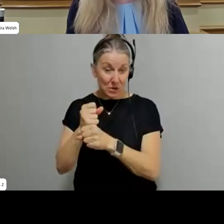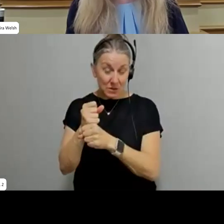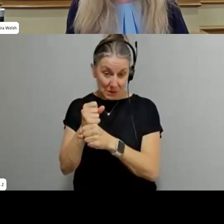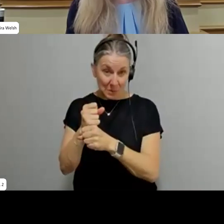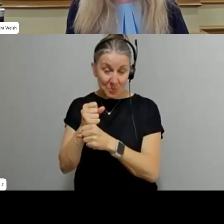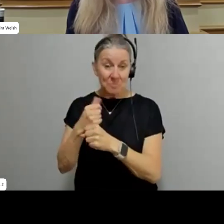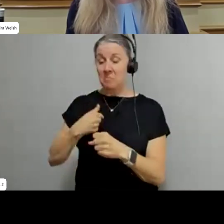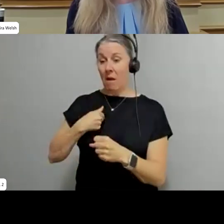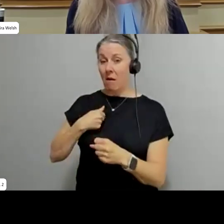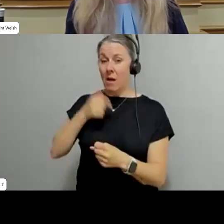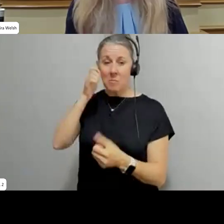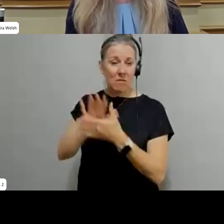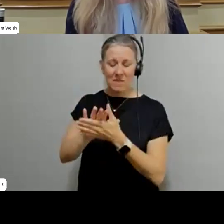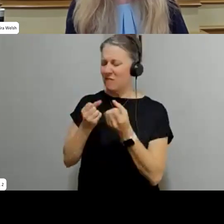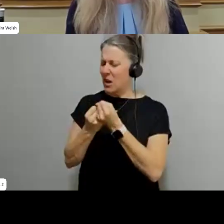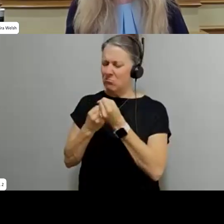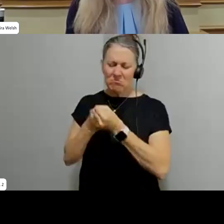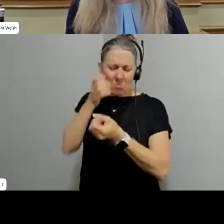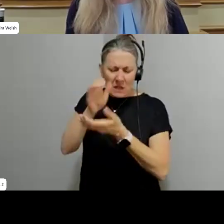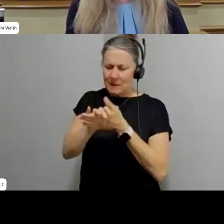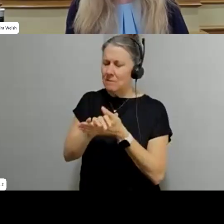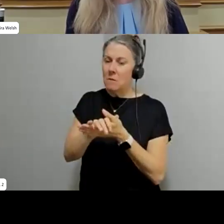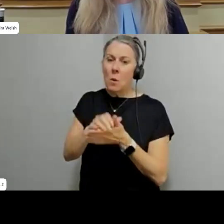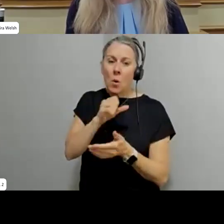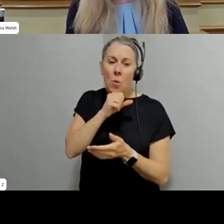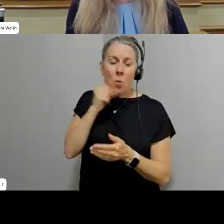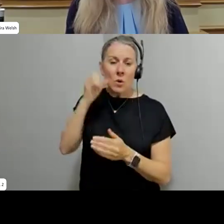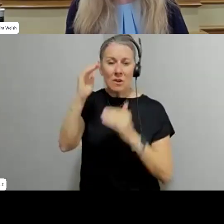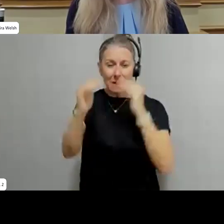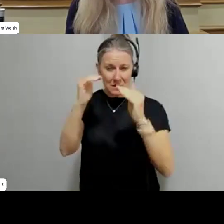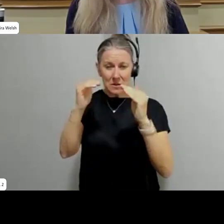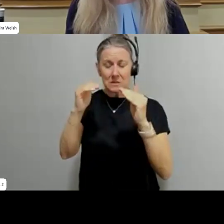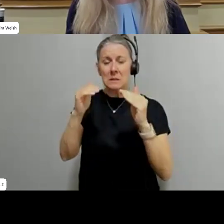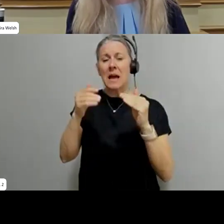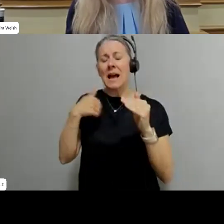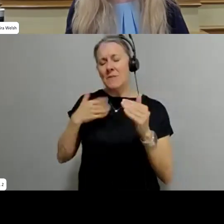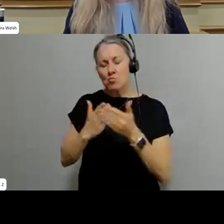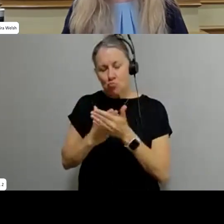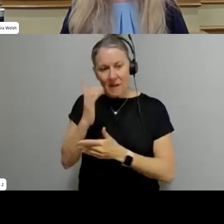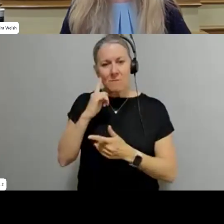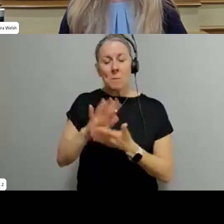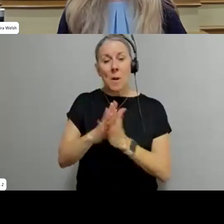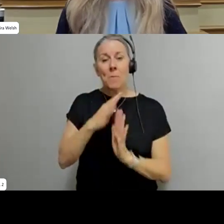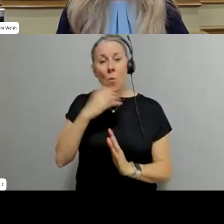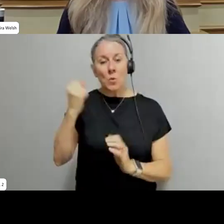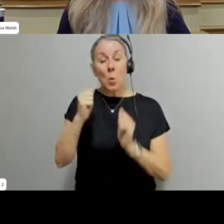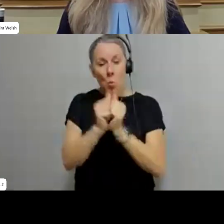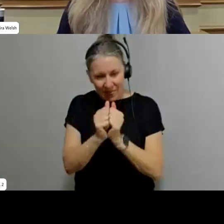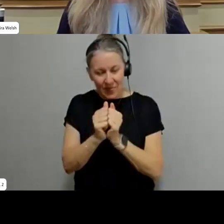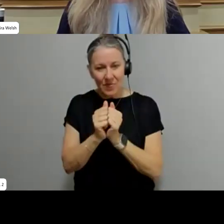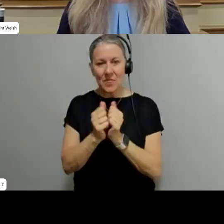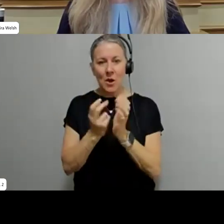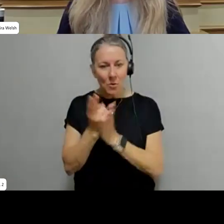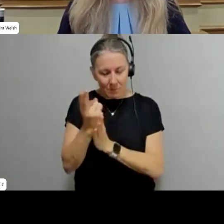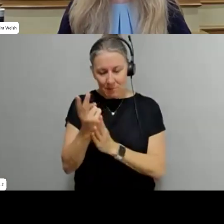right to to age with honor, dignity, and respect. And what I saw back in the day